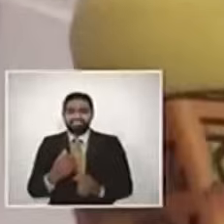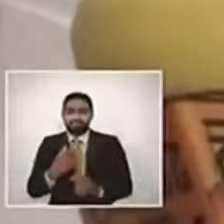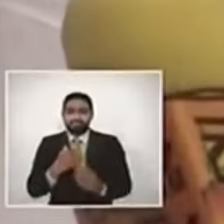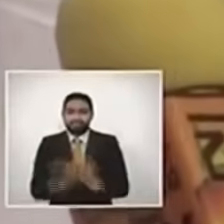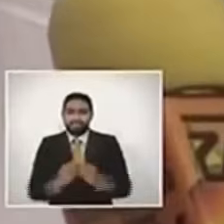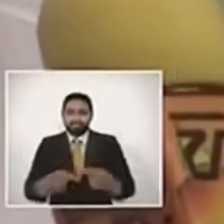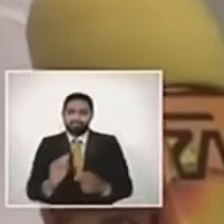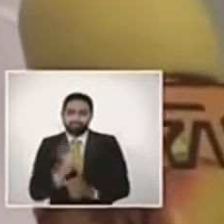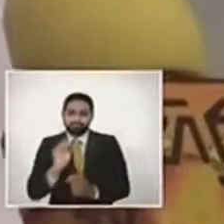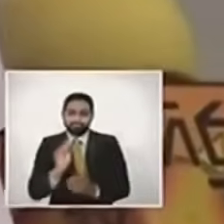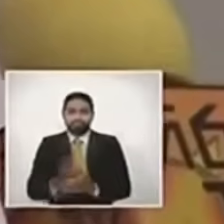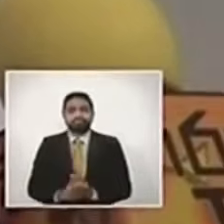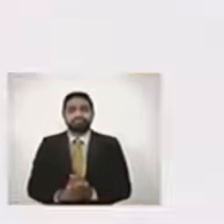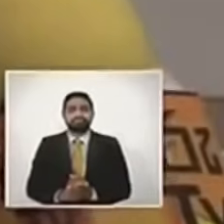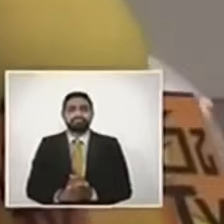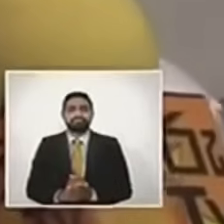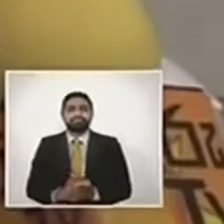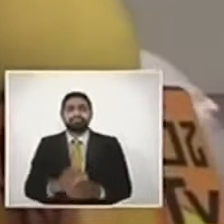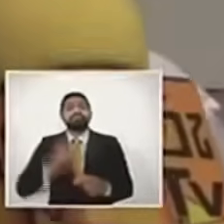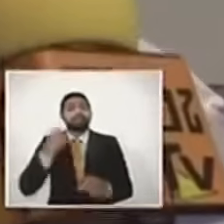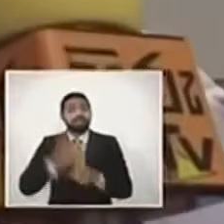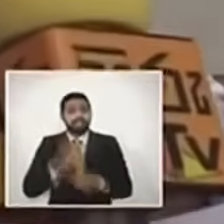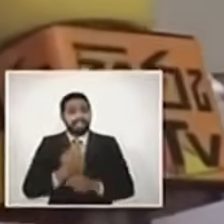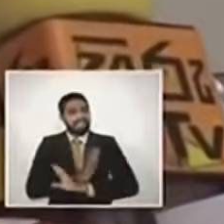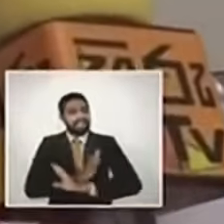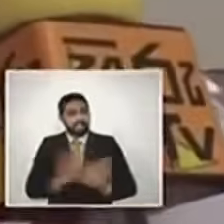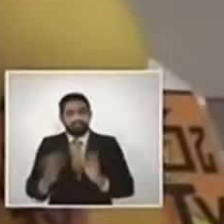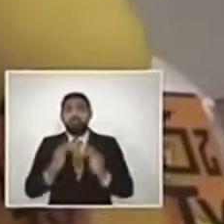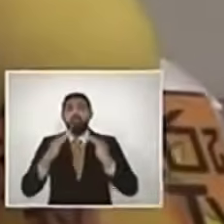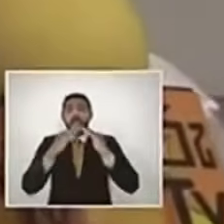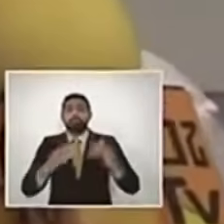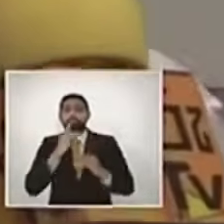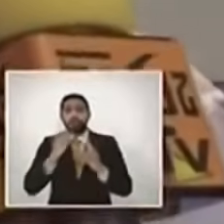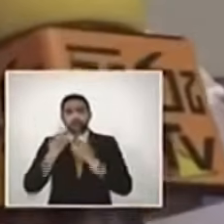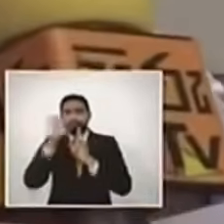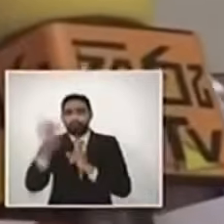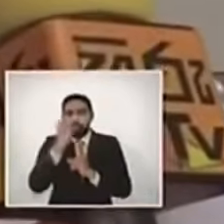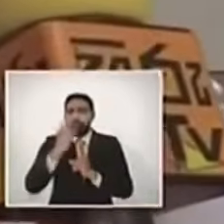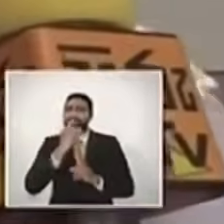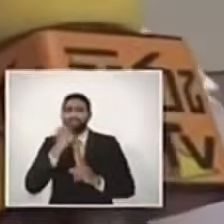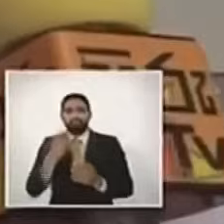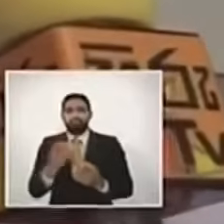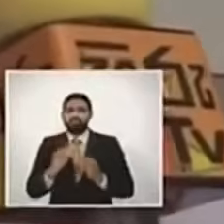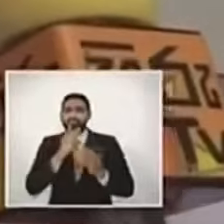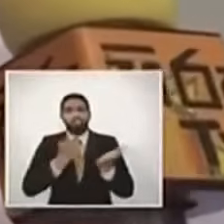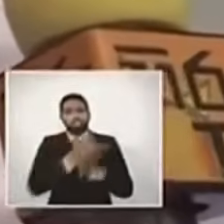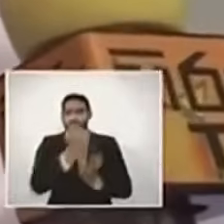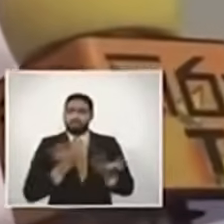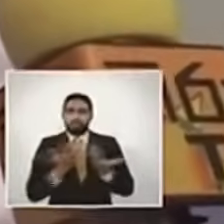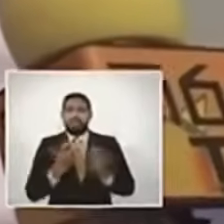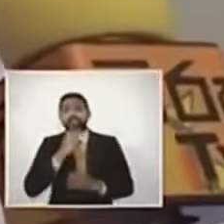The government will never go home during Vesak or Poson. It will only go home during Sunday sermons. Let